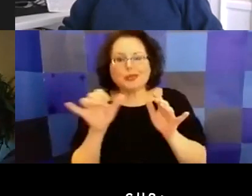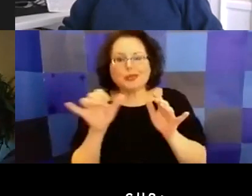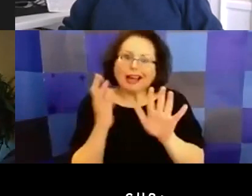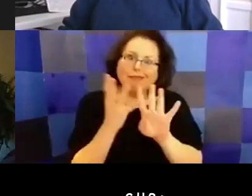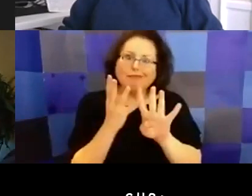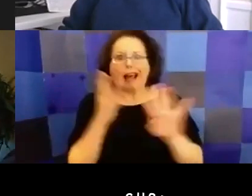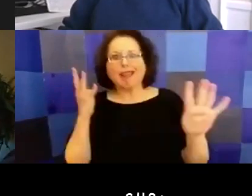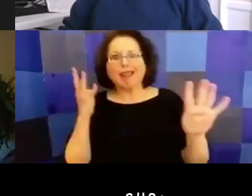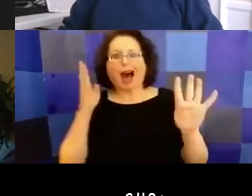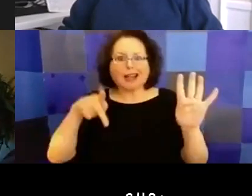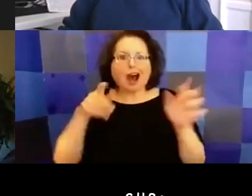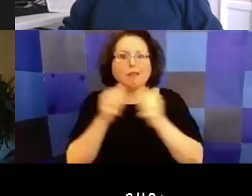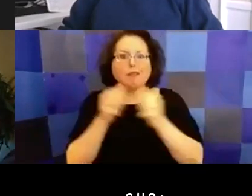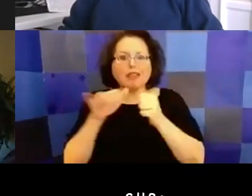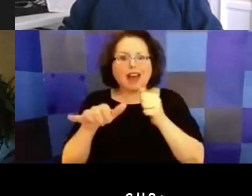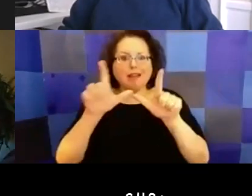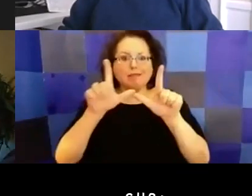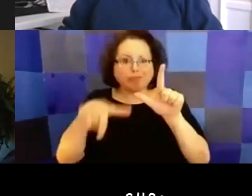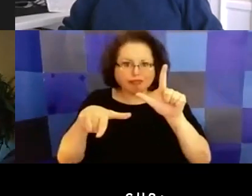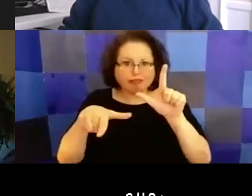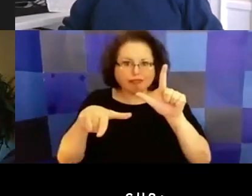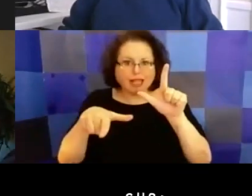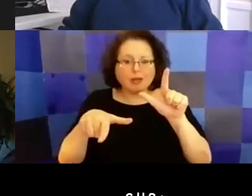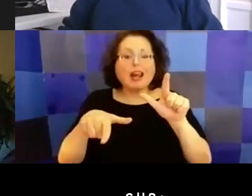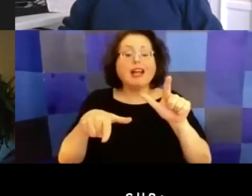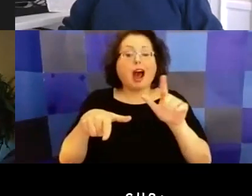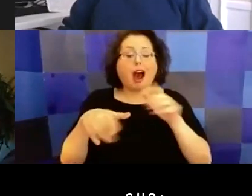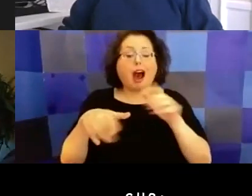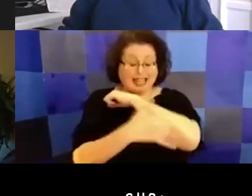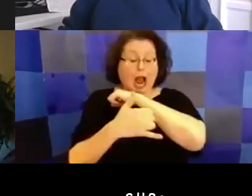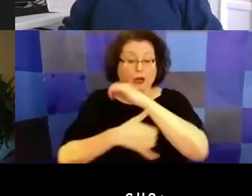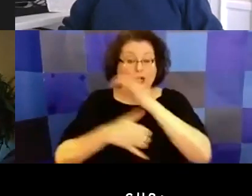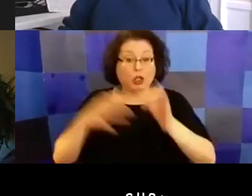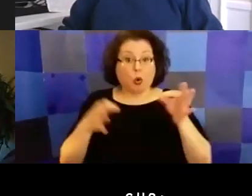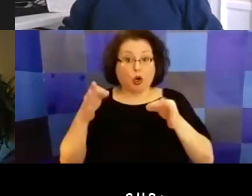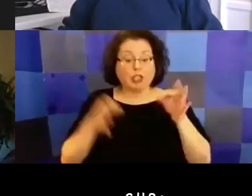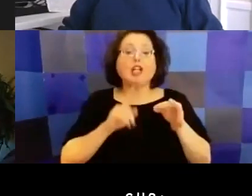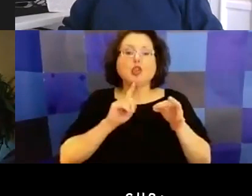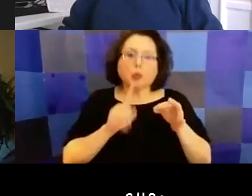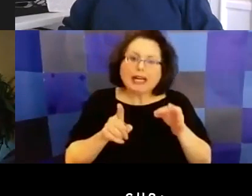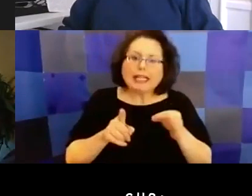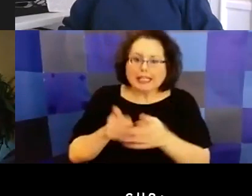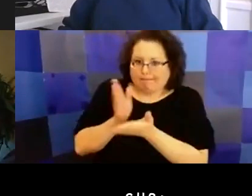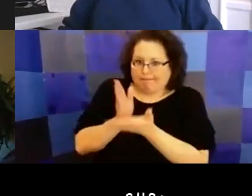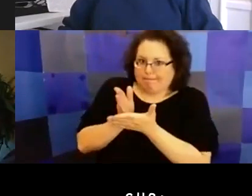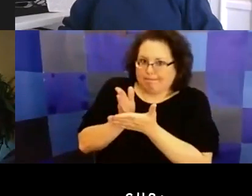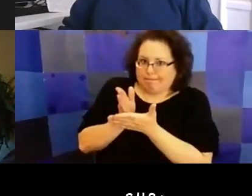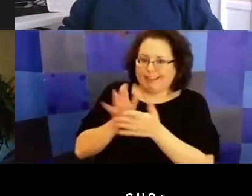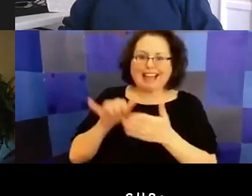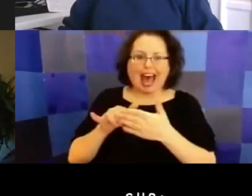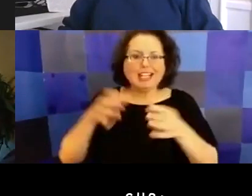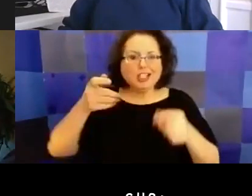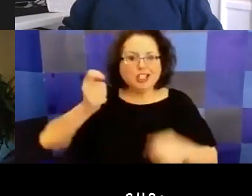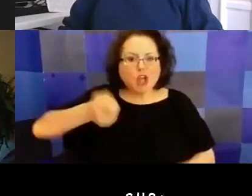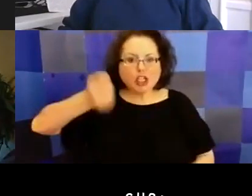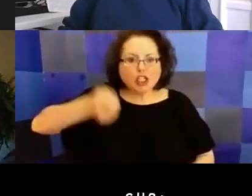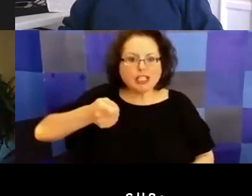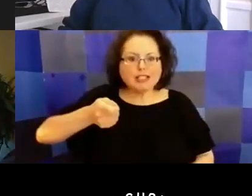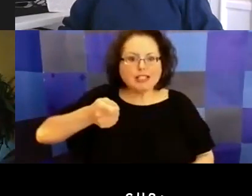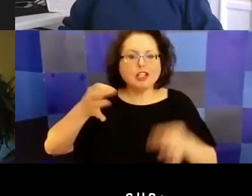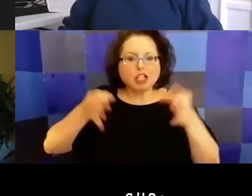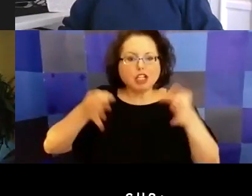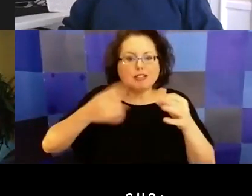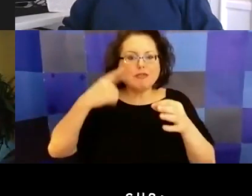court moratorium and to get ahead of the judgments for possession that have been racking